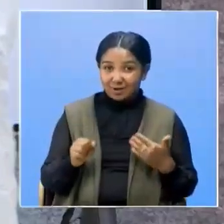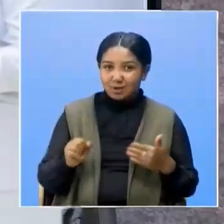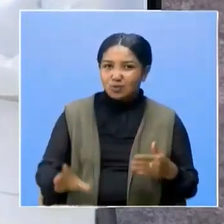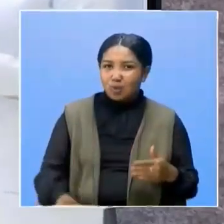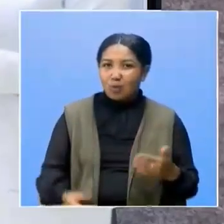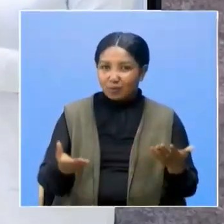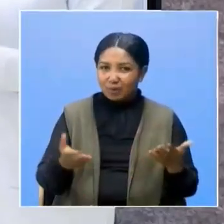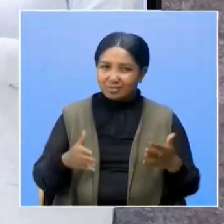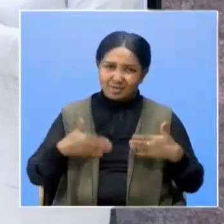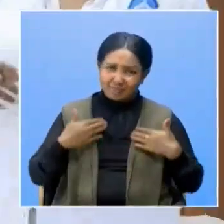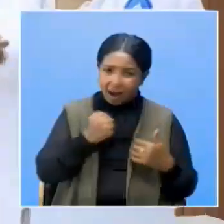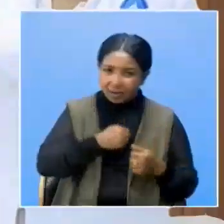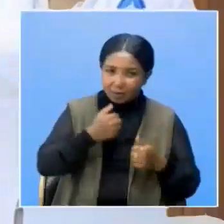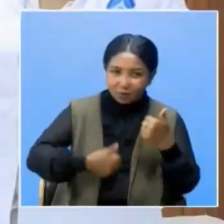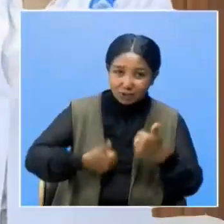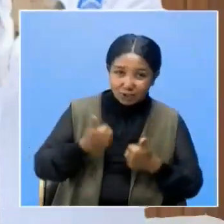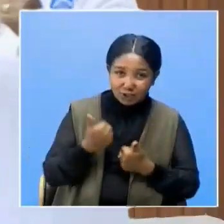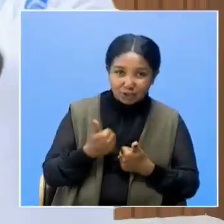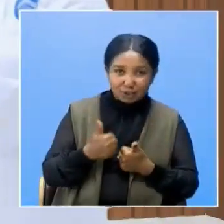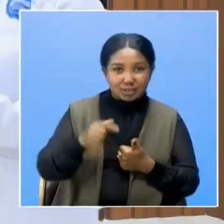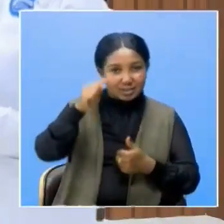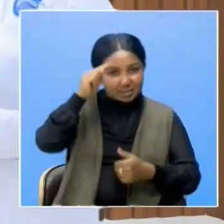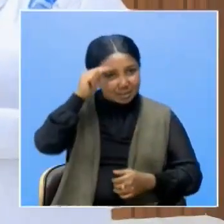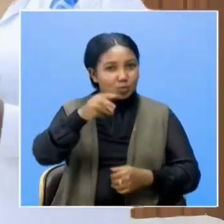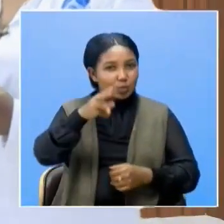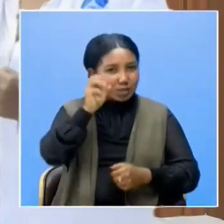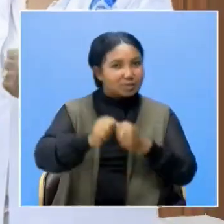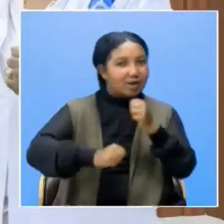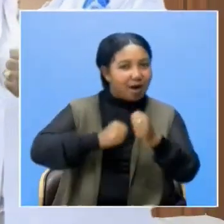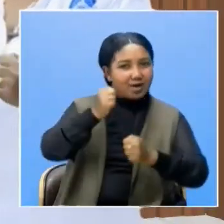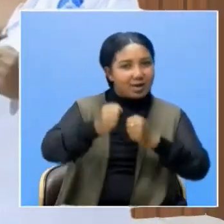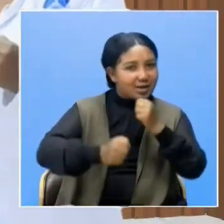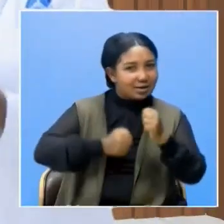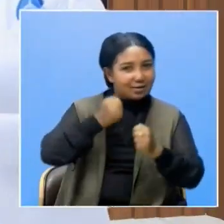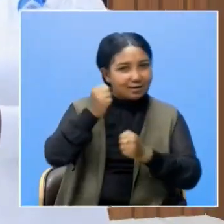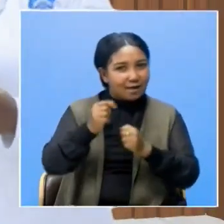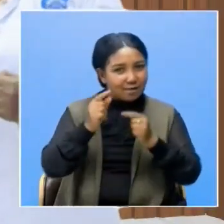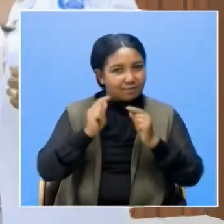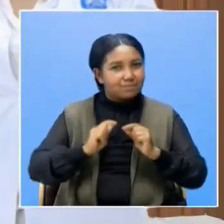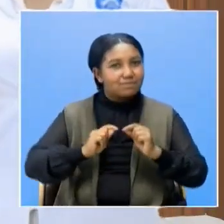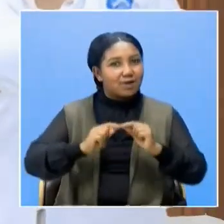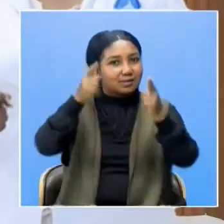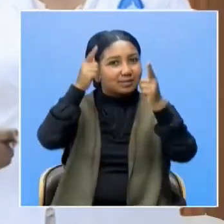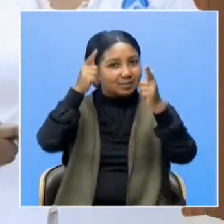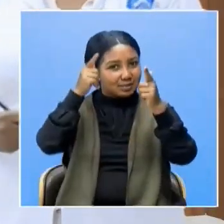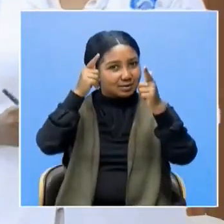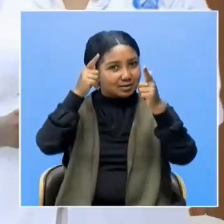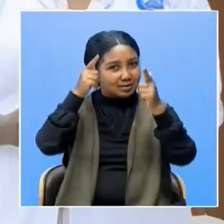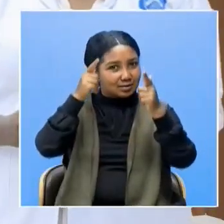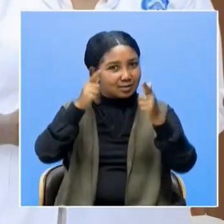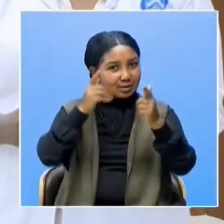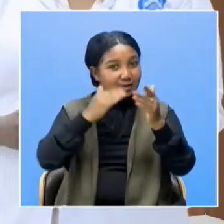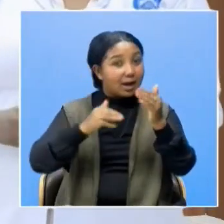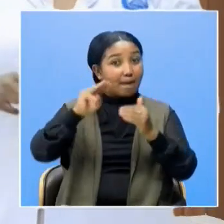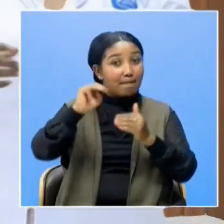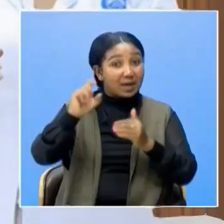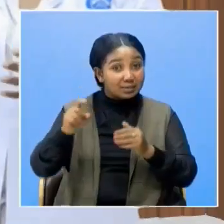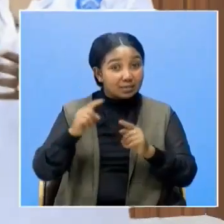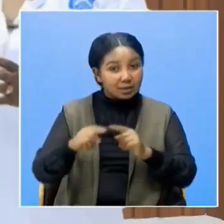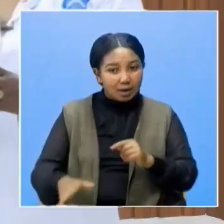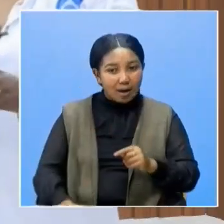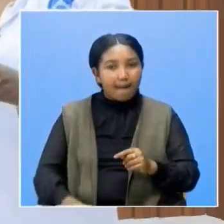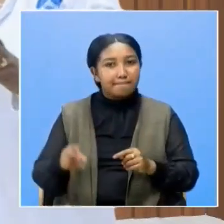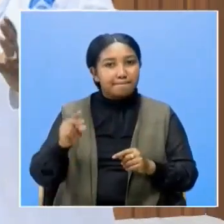feeling? Tim was running, or he was running faster than his dog Max, but Max